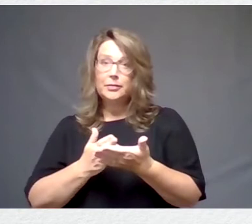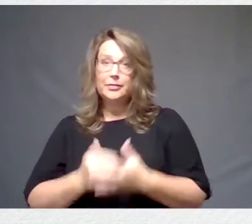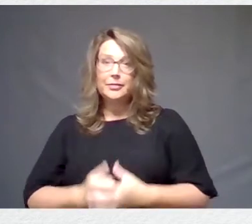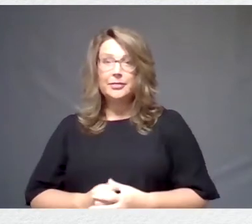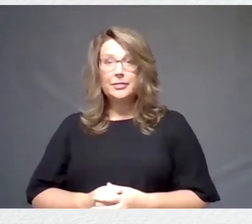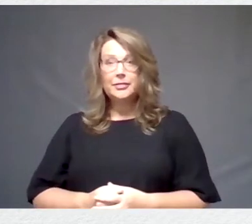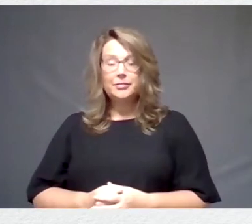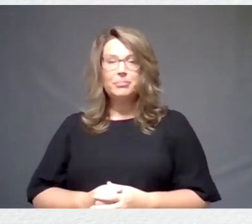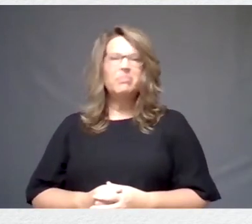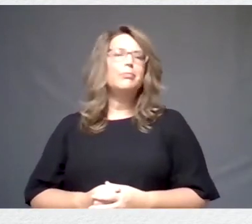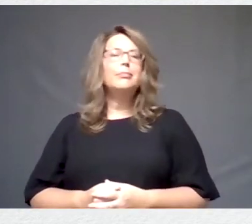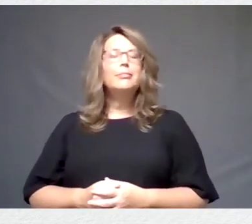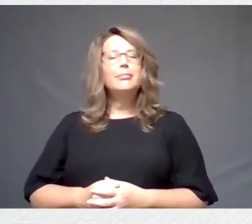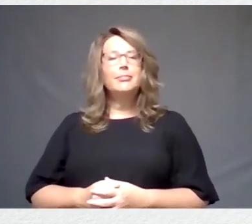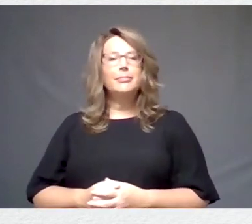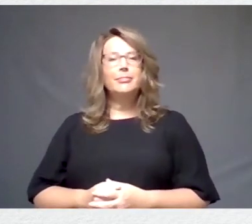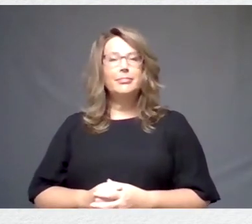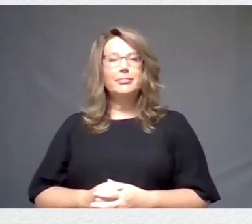Básicamente, el planeta está hecho de dos partes.